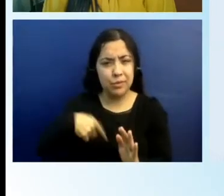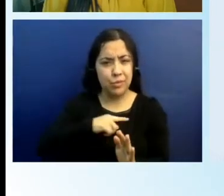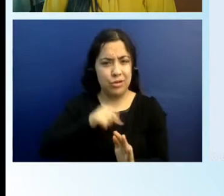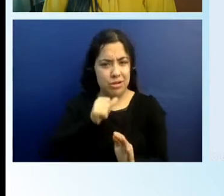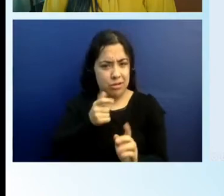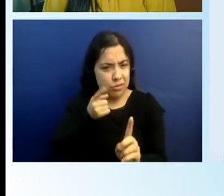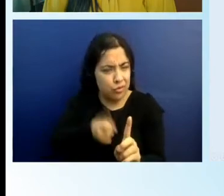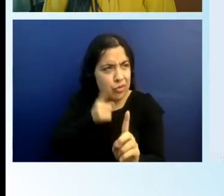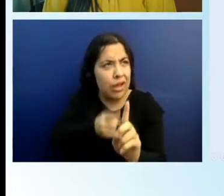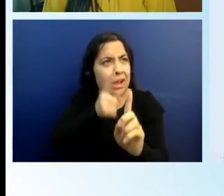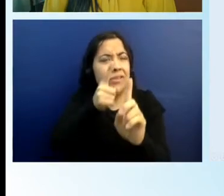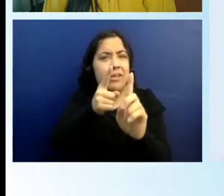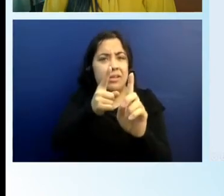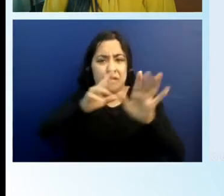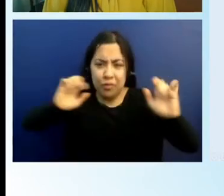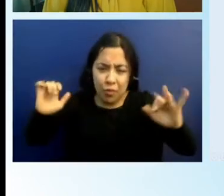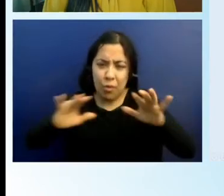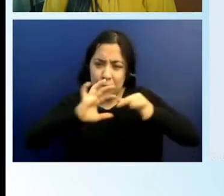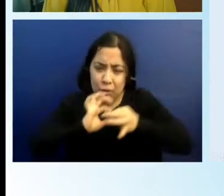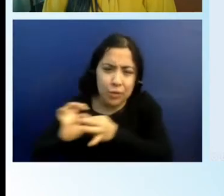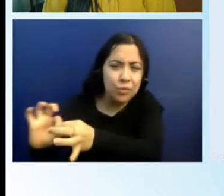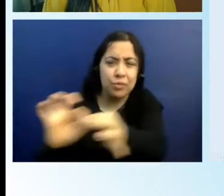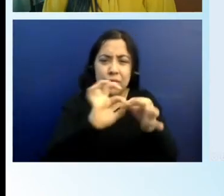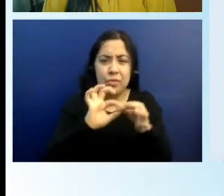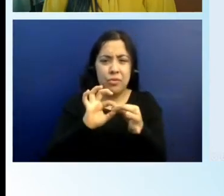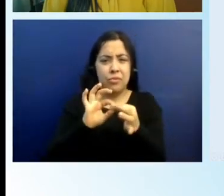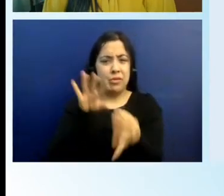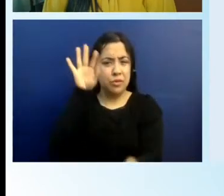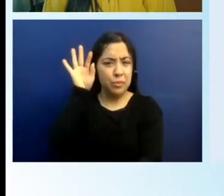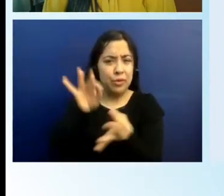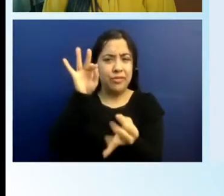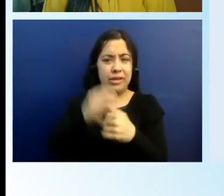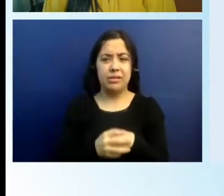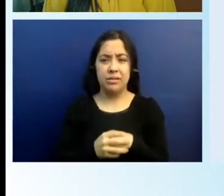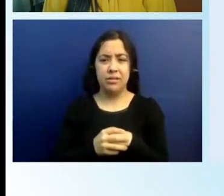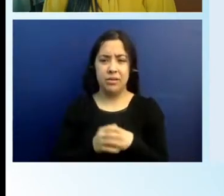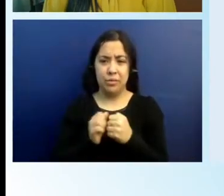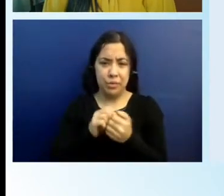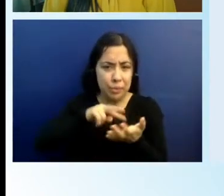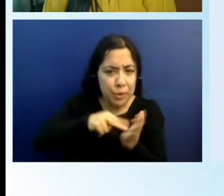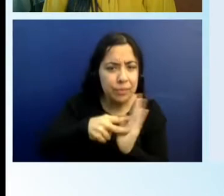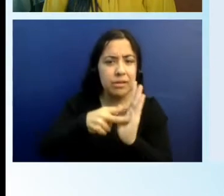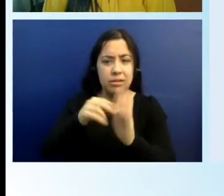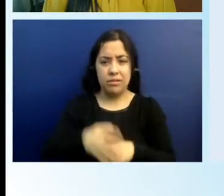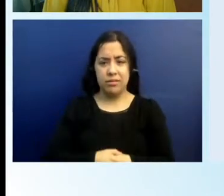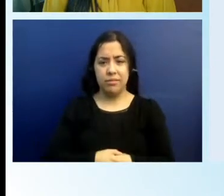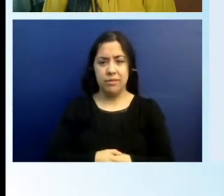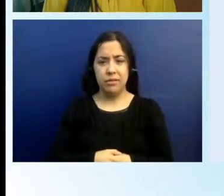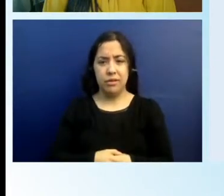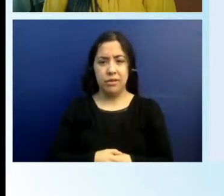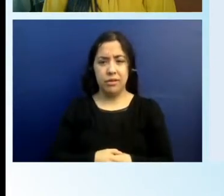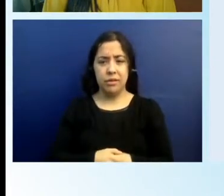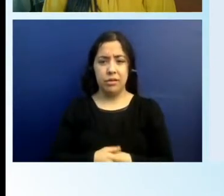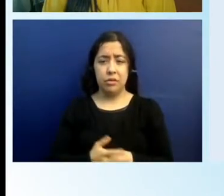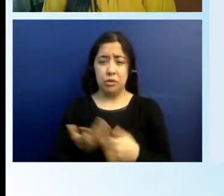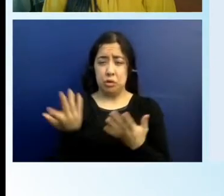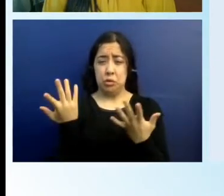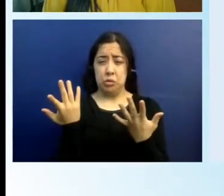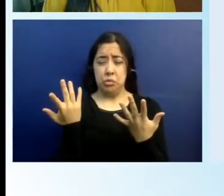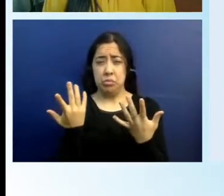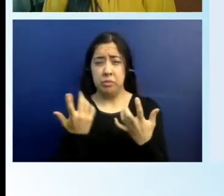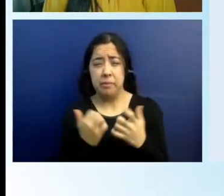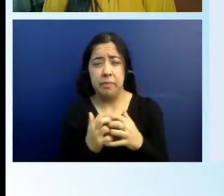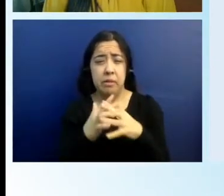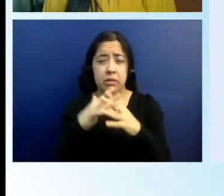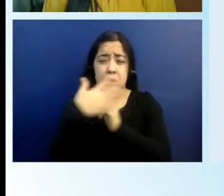We are striving to forge a union with purpose, to compose a country committed to all cultures, colors,